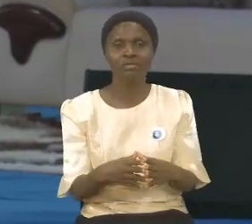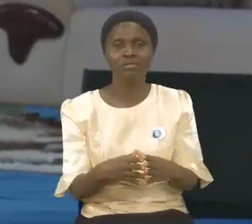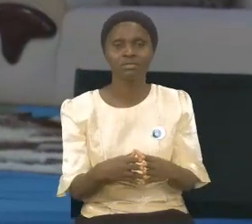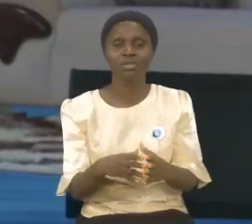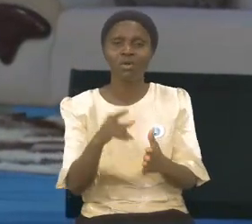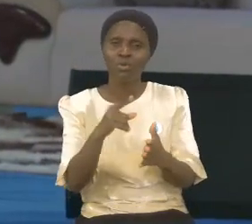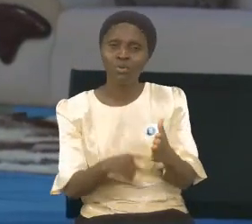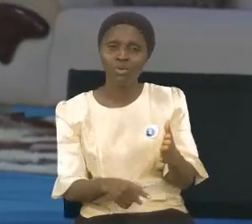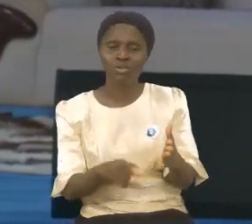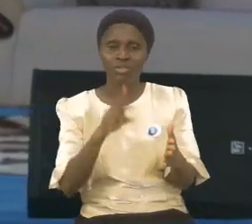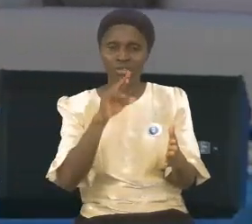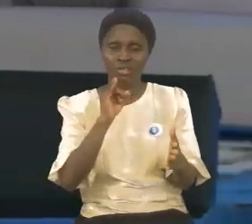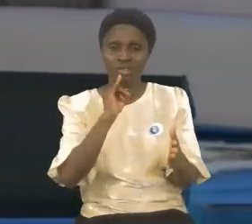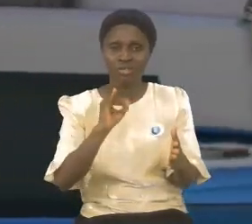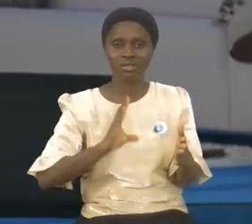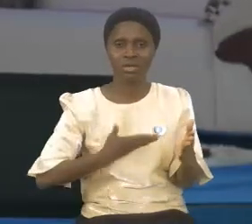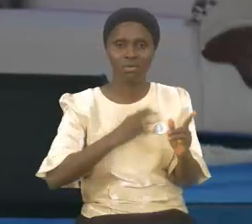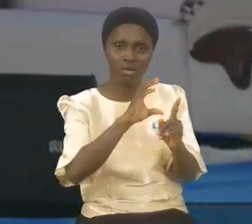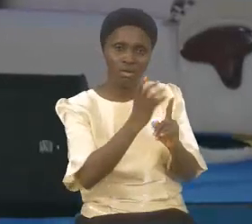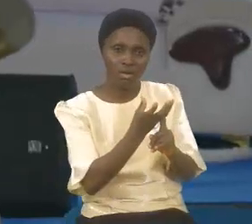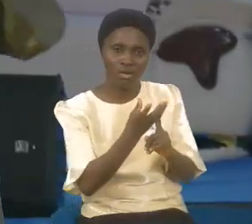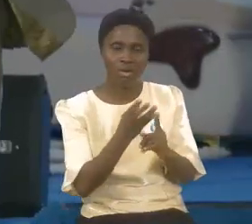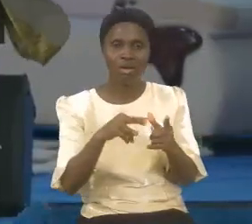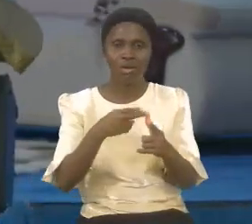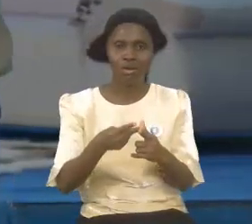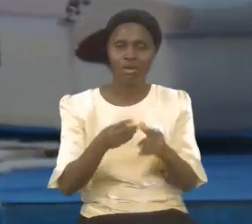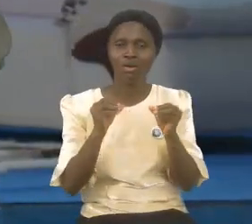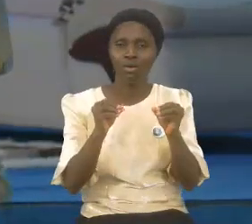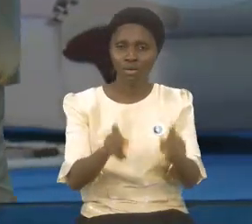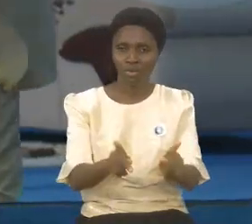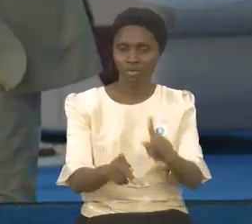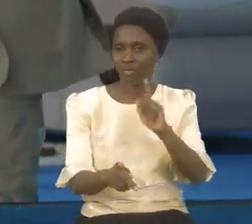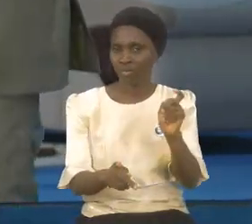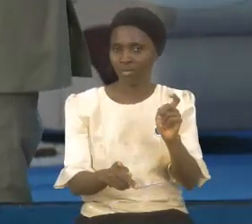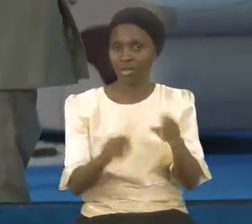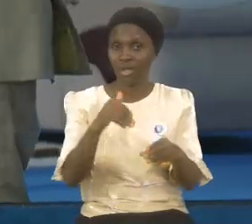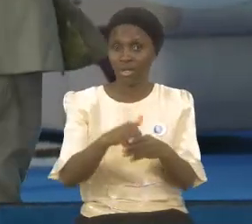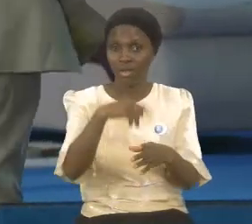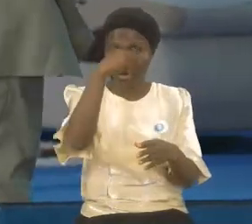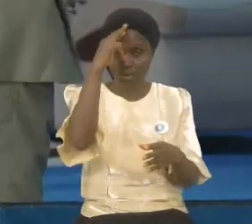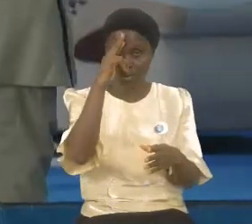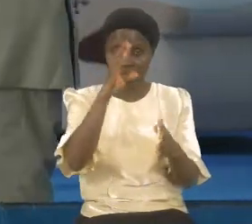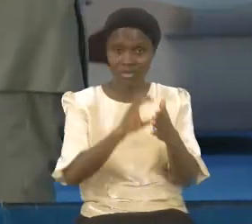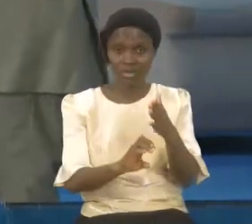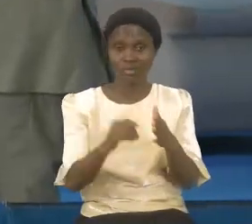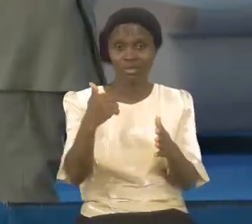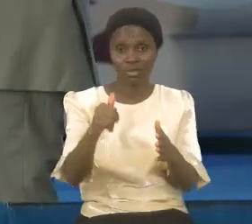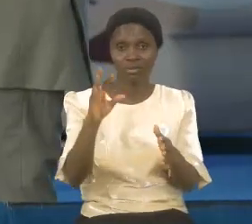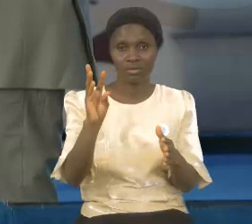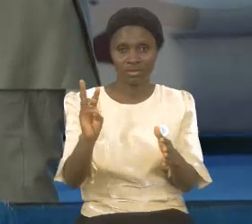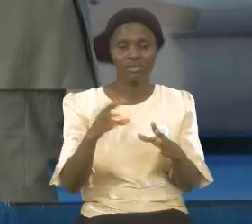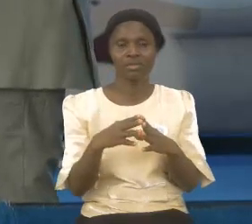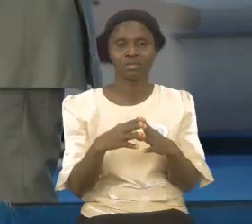our possession? What's our privilege? Romans chapter 16. I'm reading from